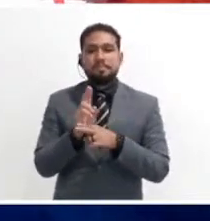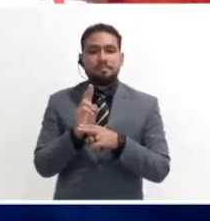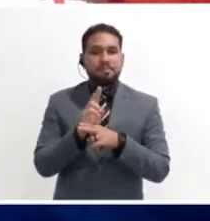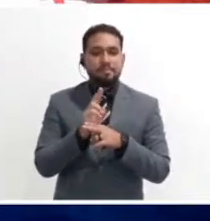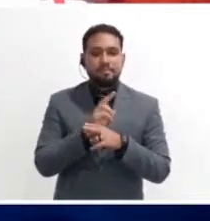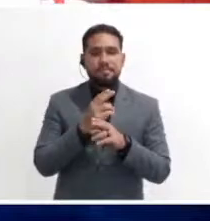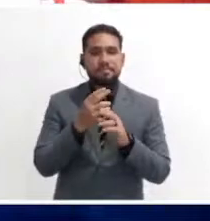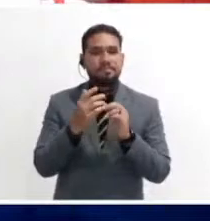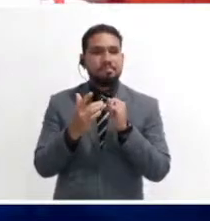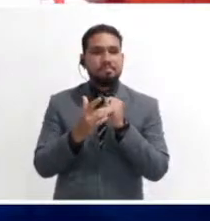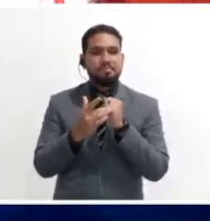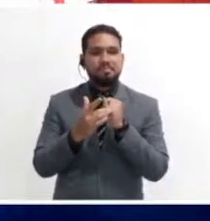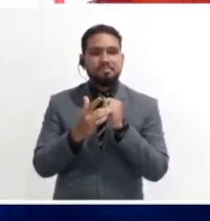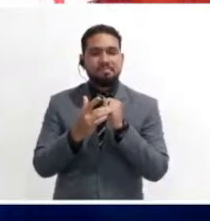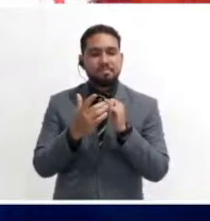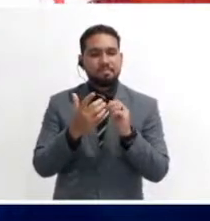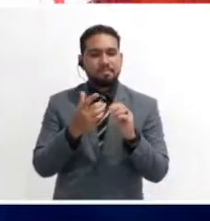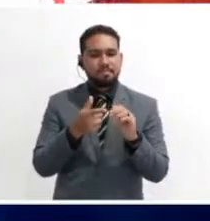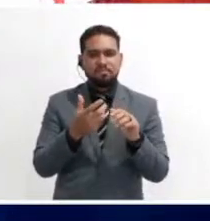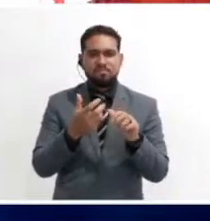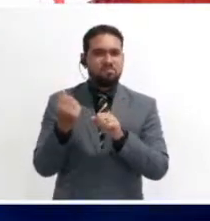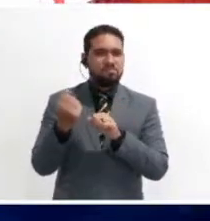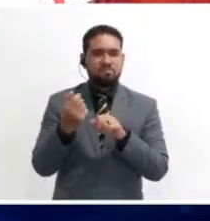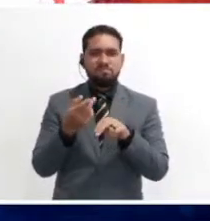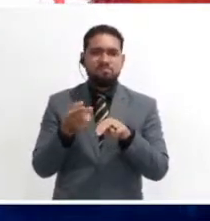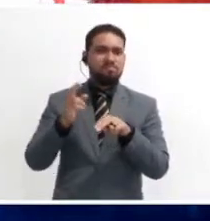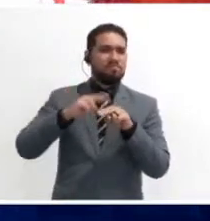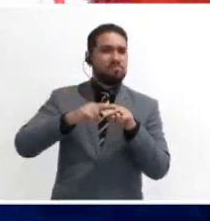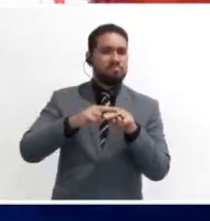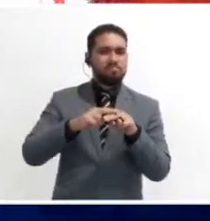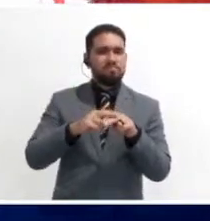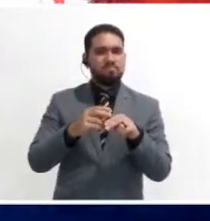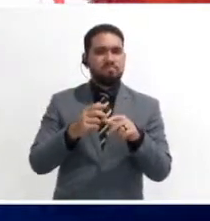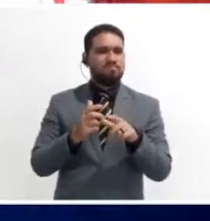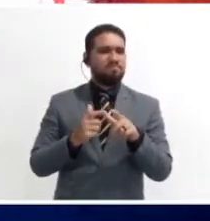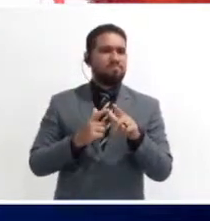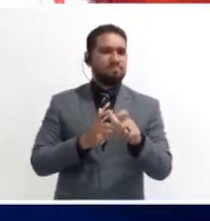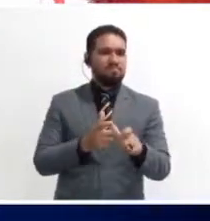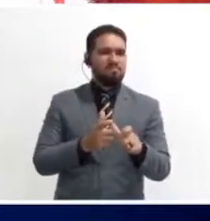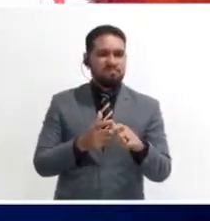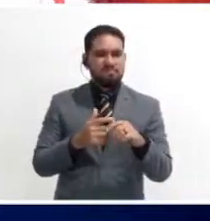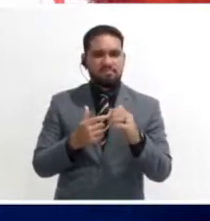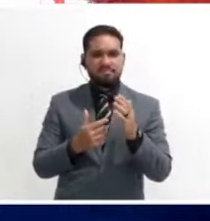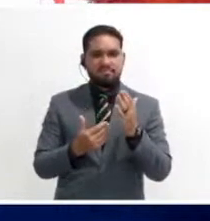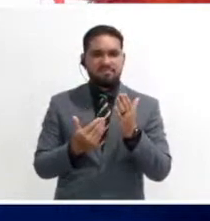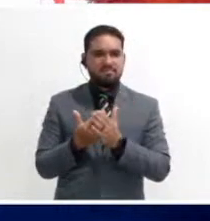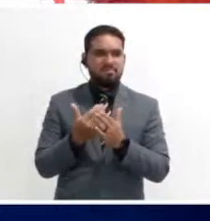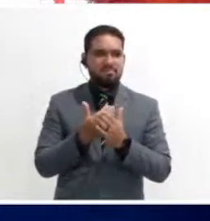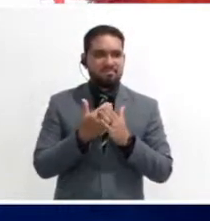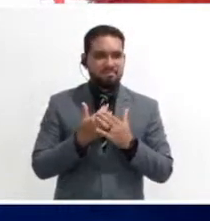do. And so I'll go through this list one by one.